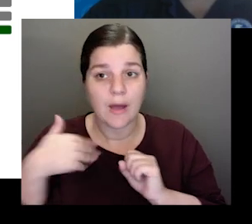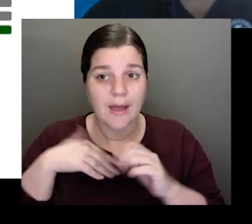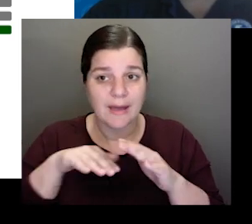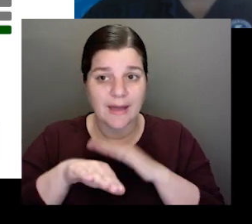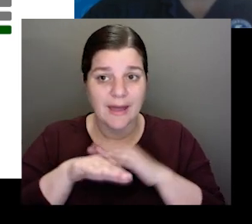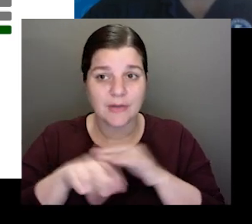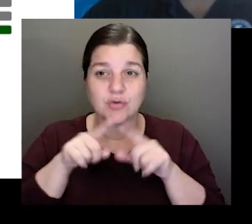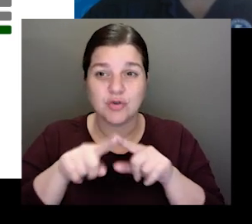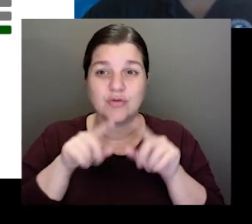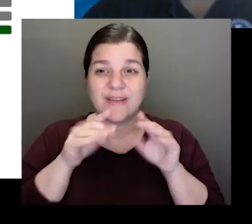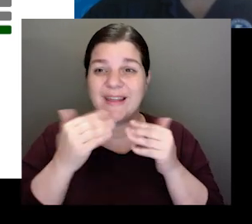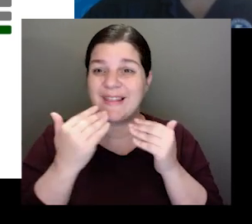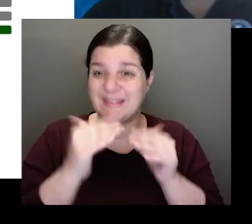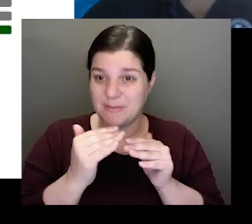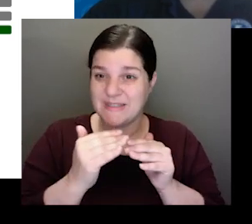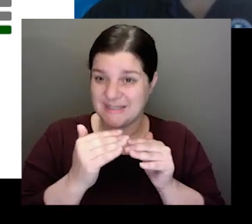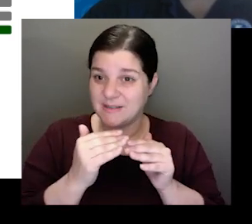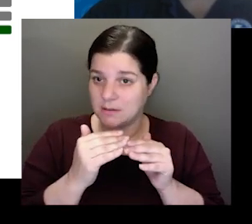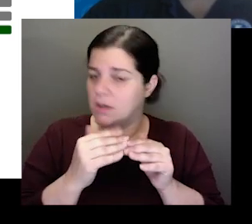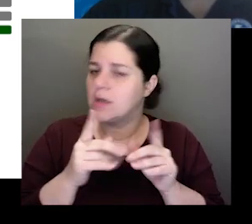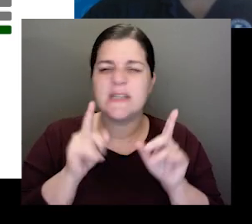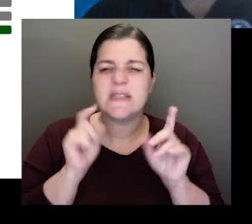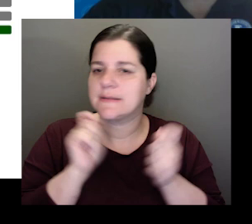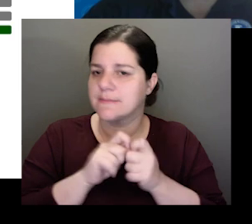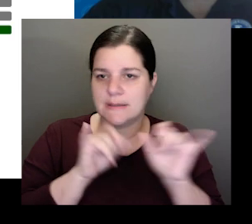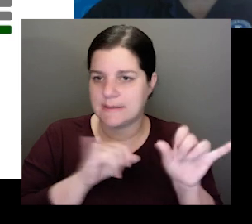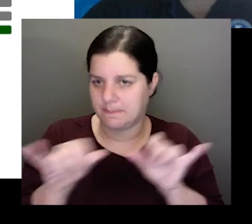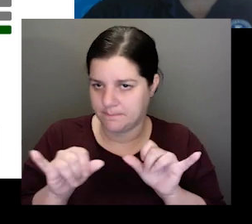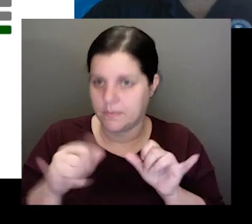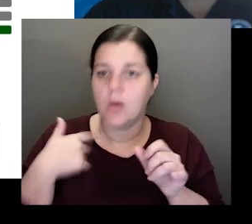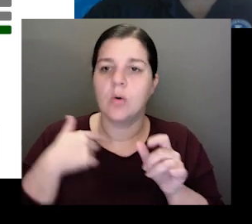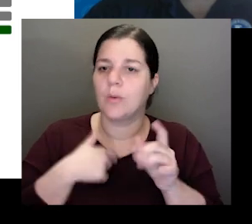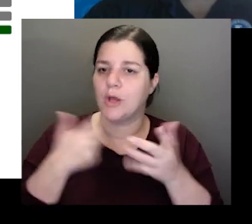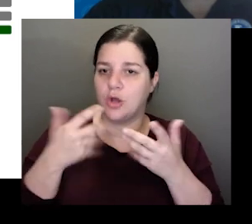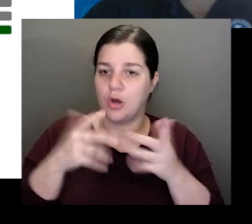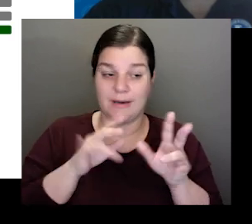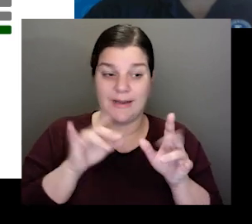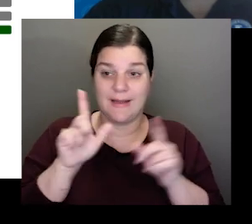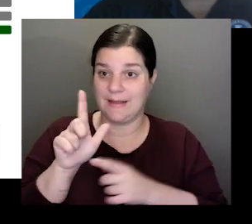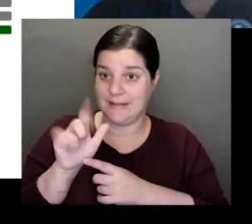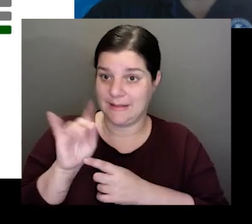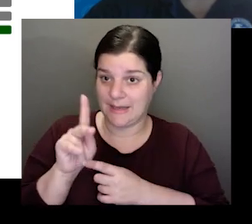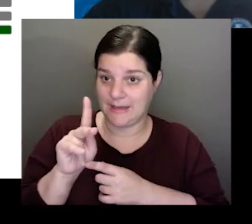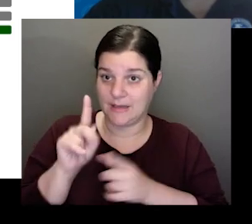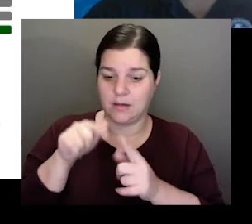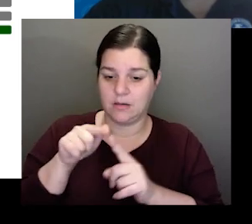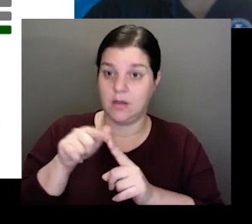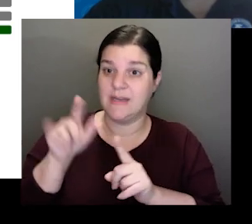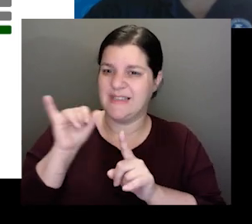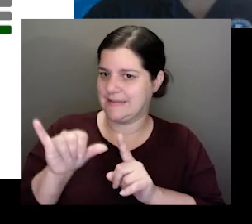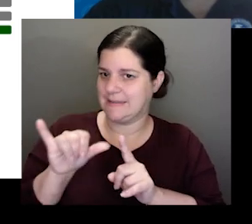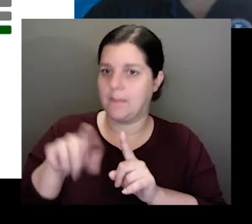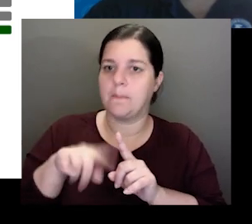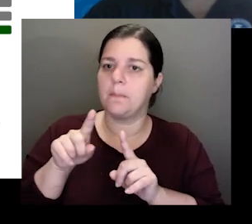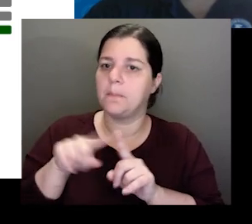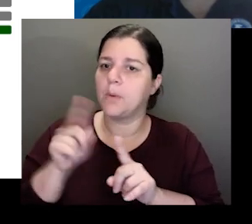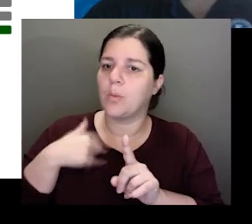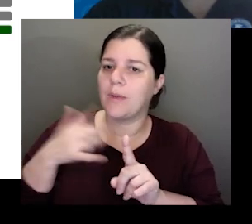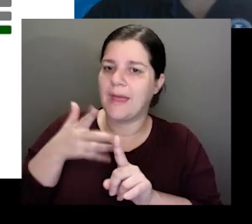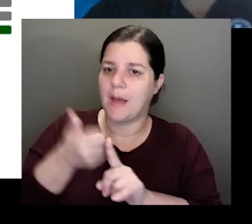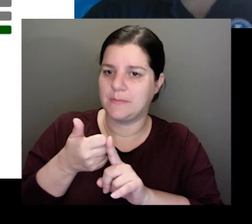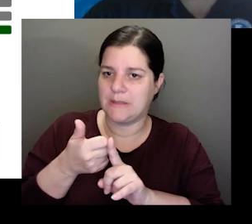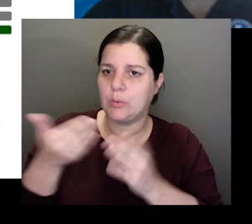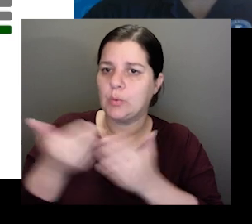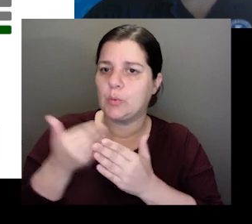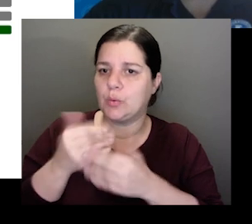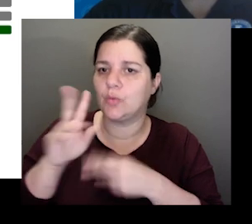limited deployment, it is the exact same link. We have updated it with the most recent version. And with that, I'll turn it back over to you,